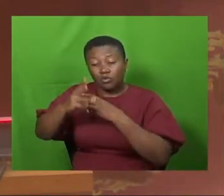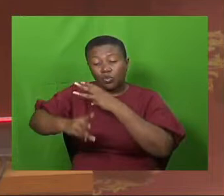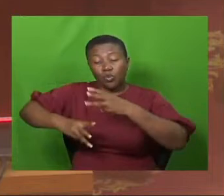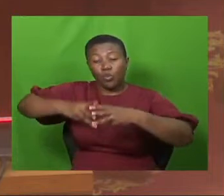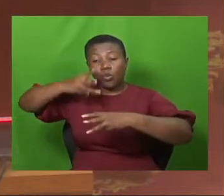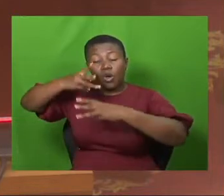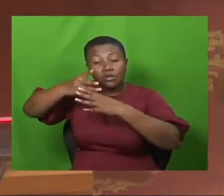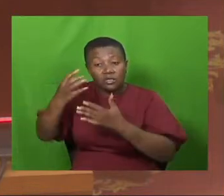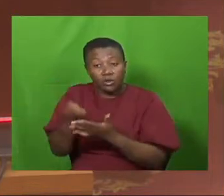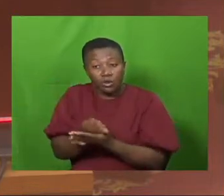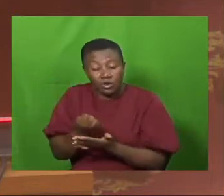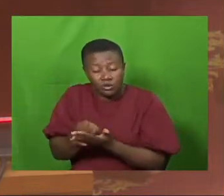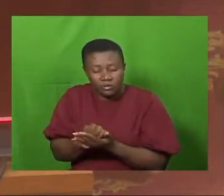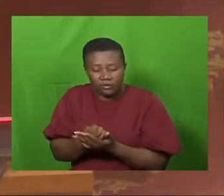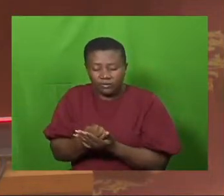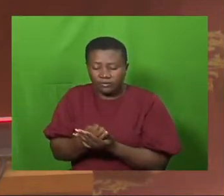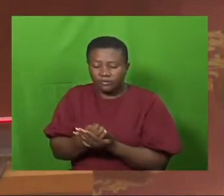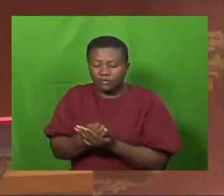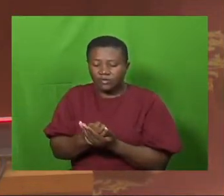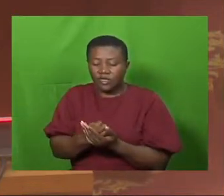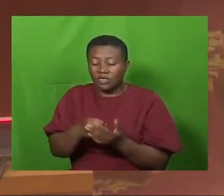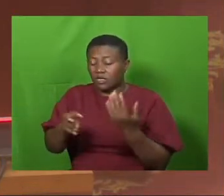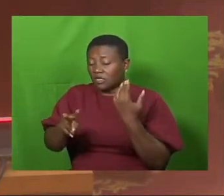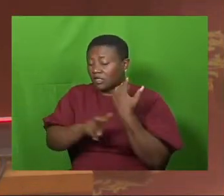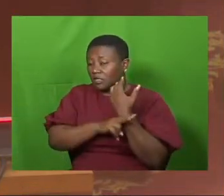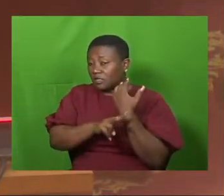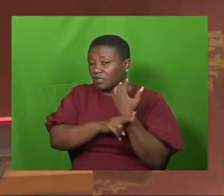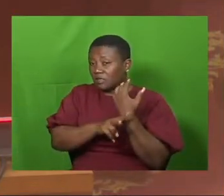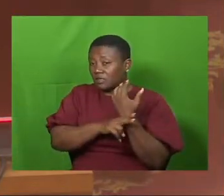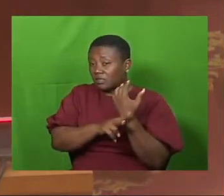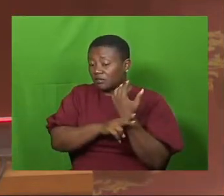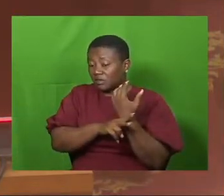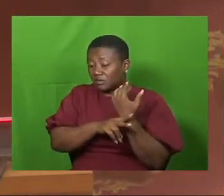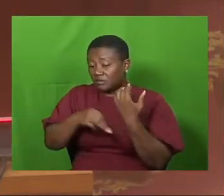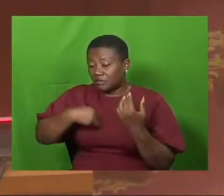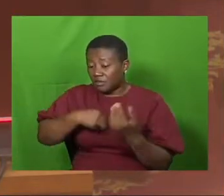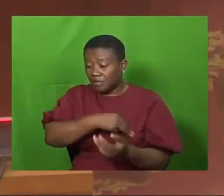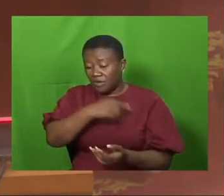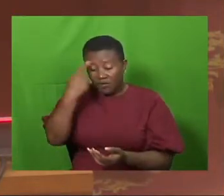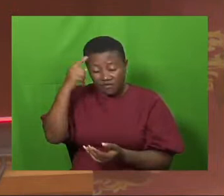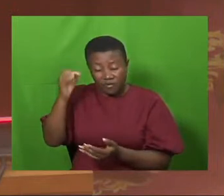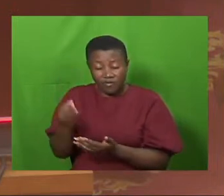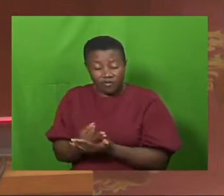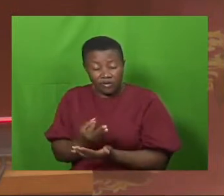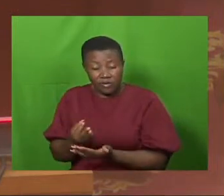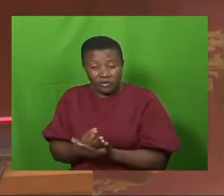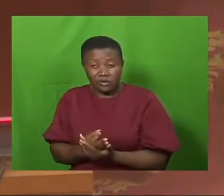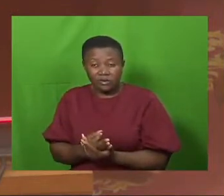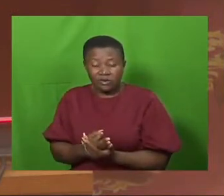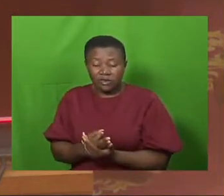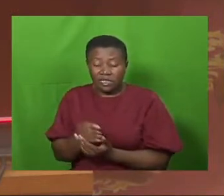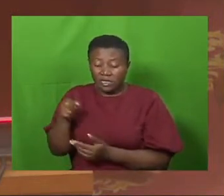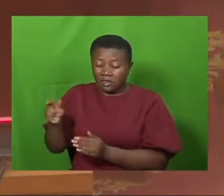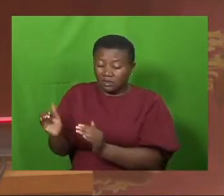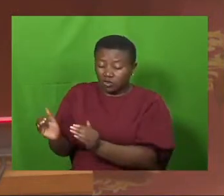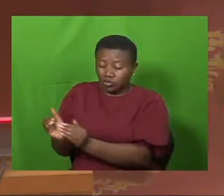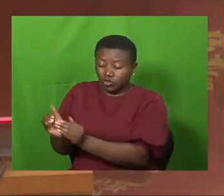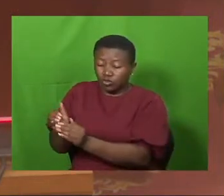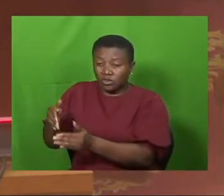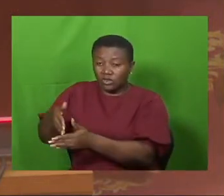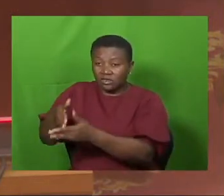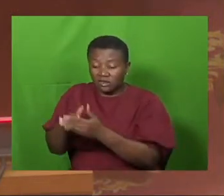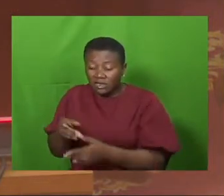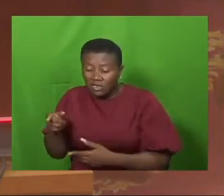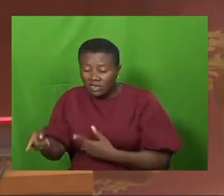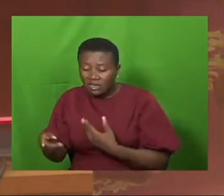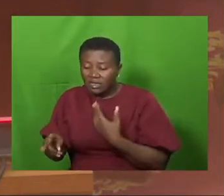The deputy ranking member of finance, the minority leader, the deputy minority